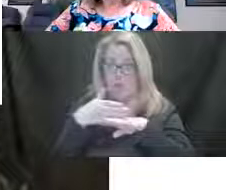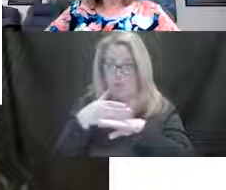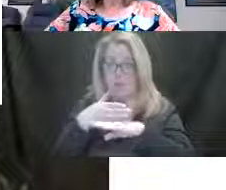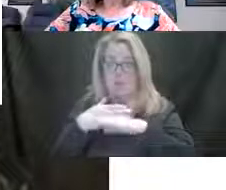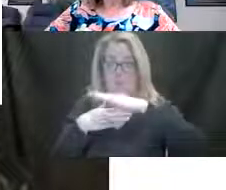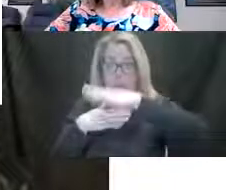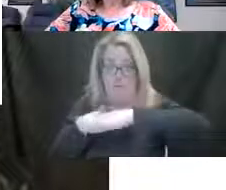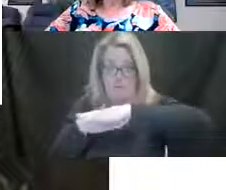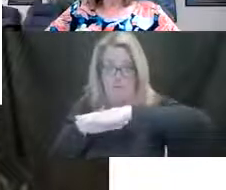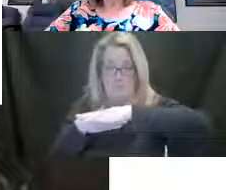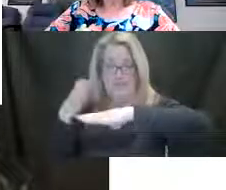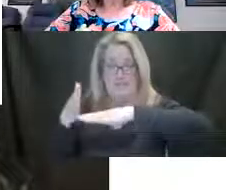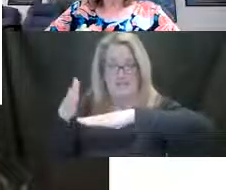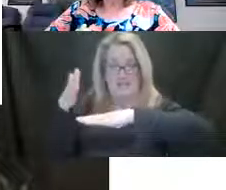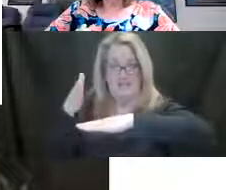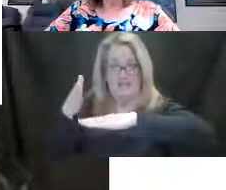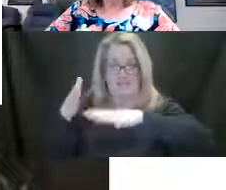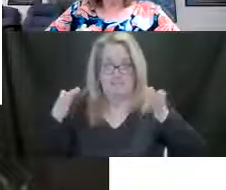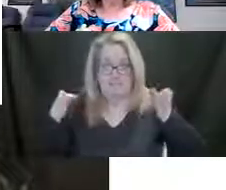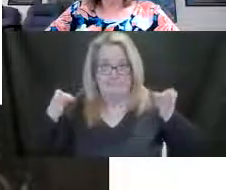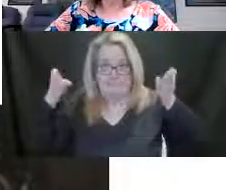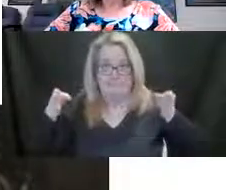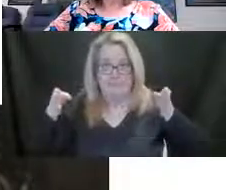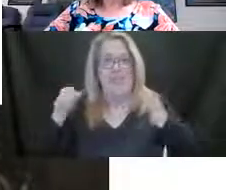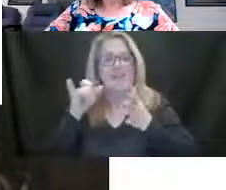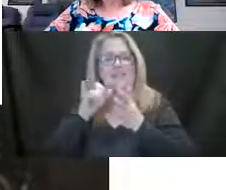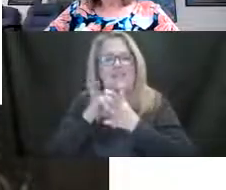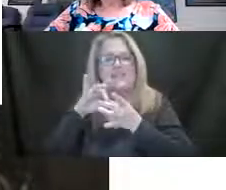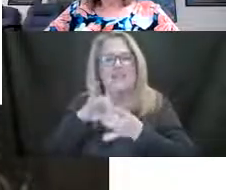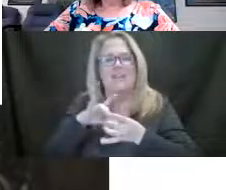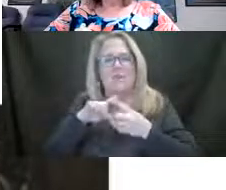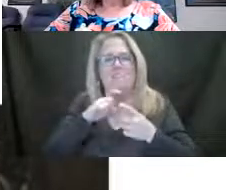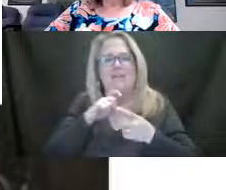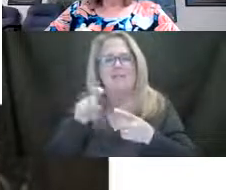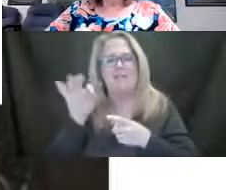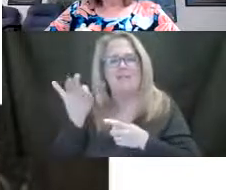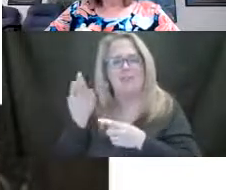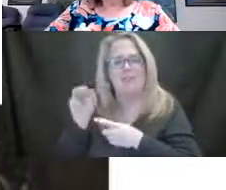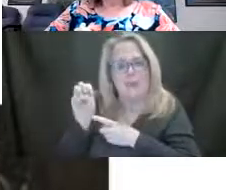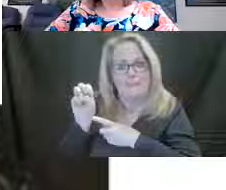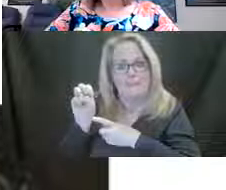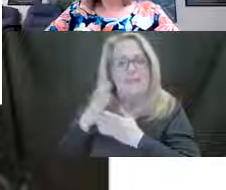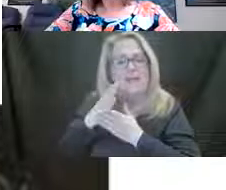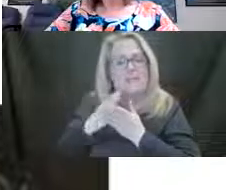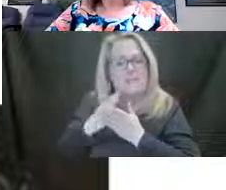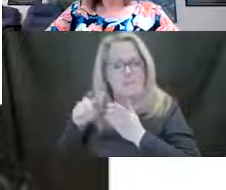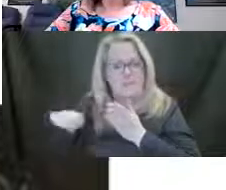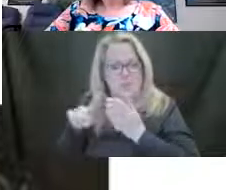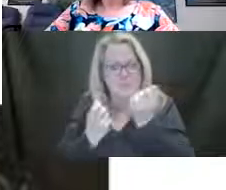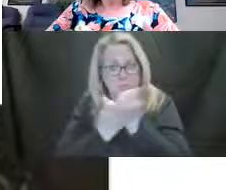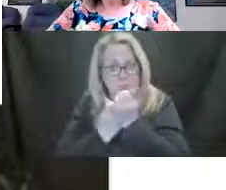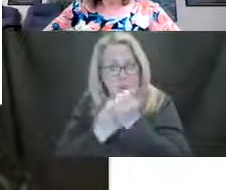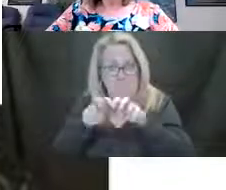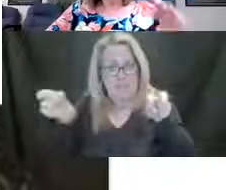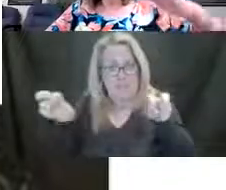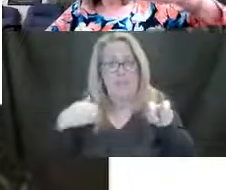is connected to a metal frame. Some of the support benches have wheels on them.